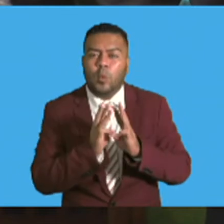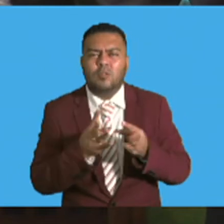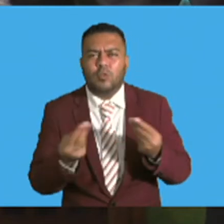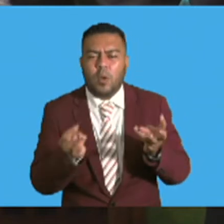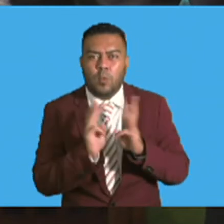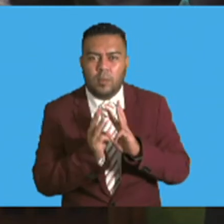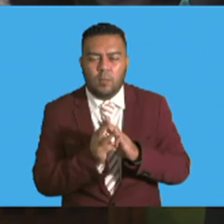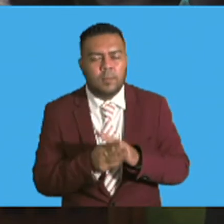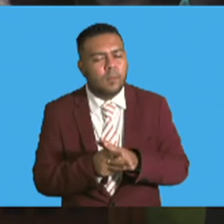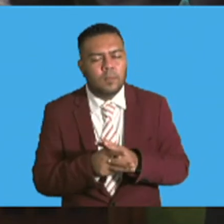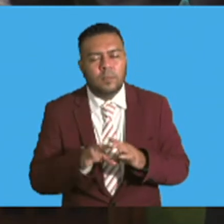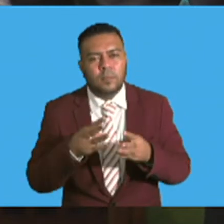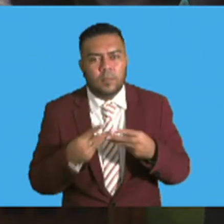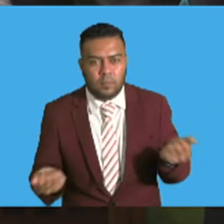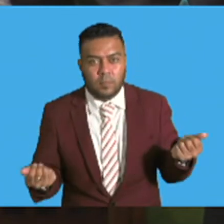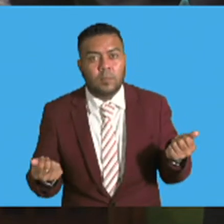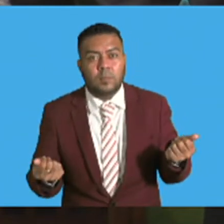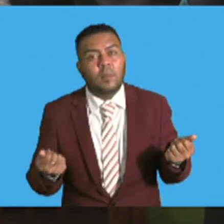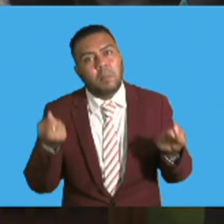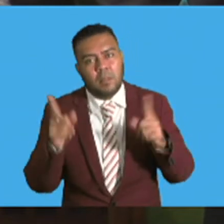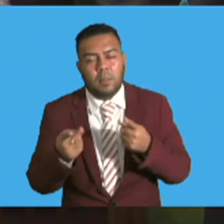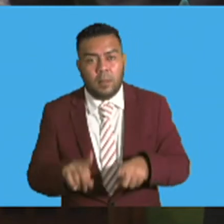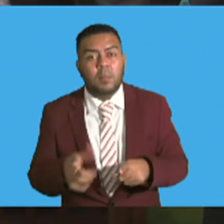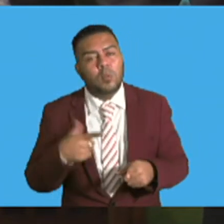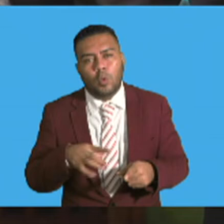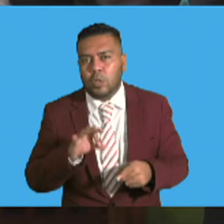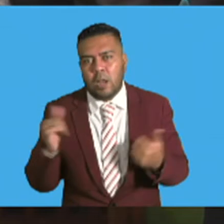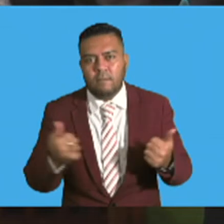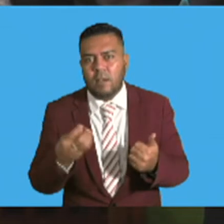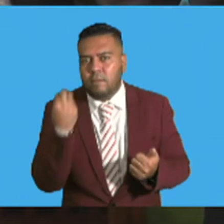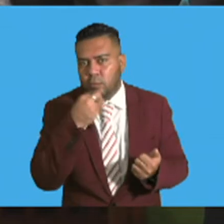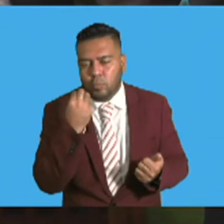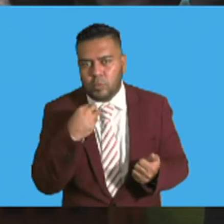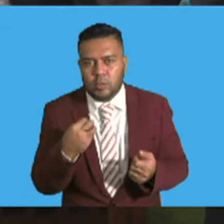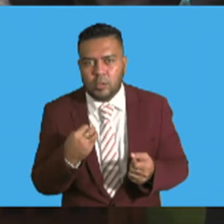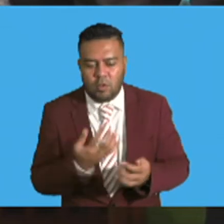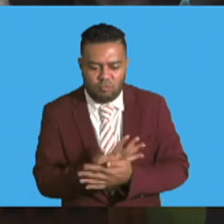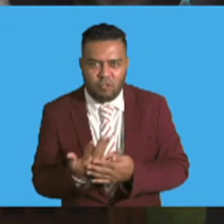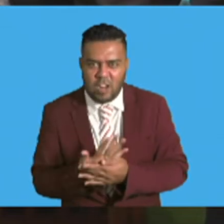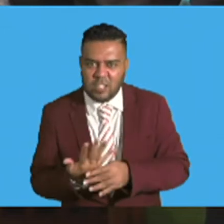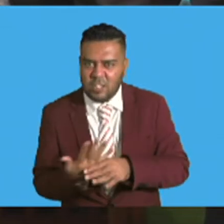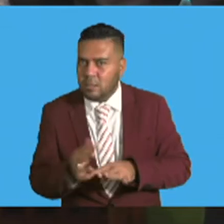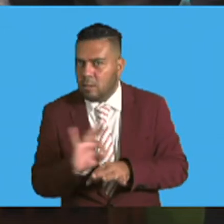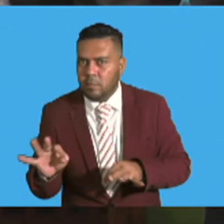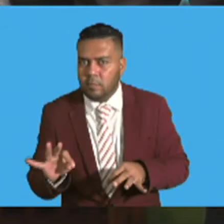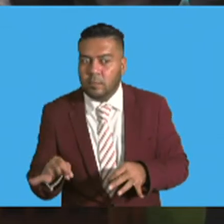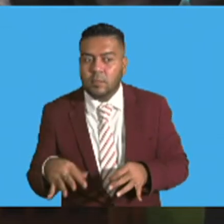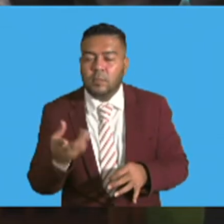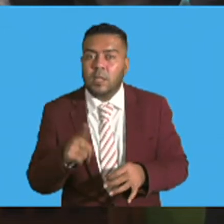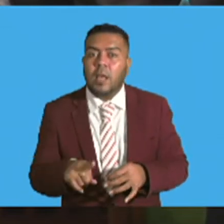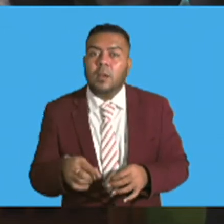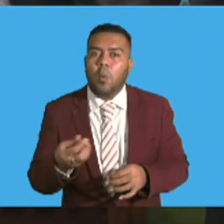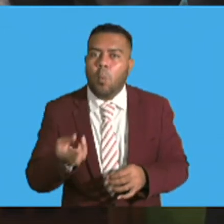because, for two reasons. One, we did not have adequate pasture, and second was lack of adequate volume of